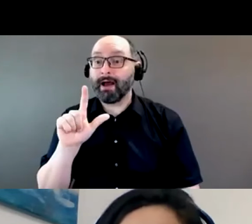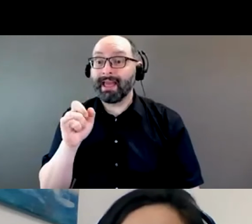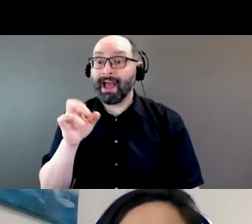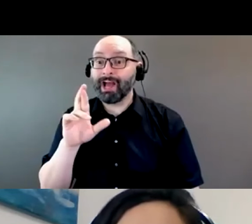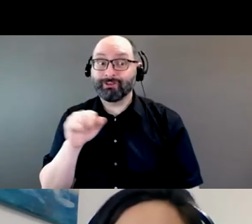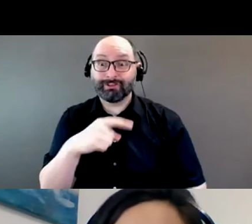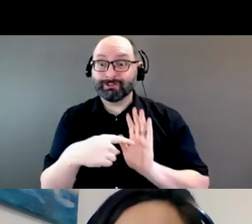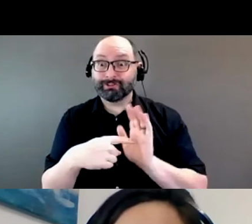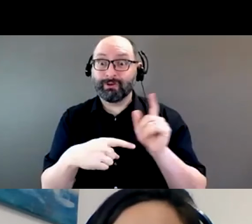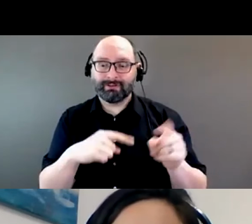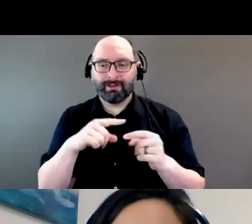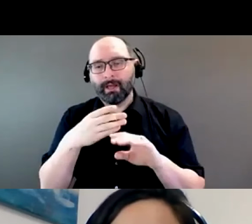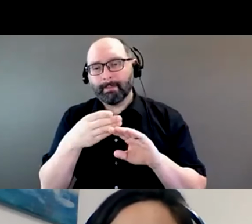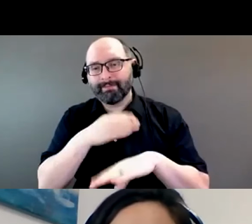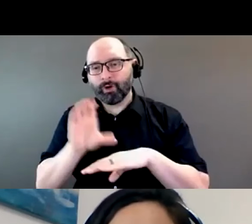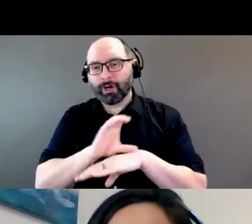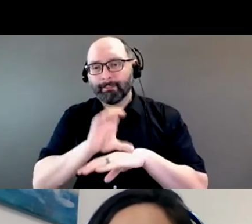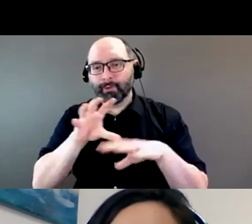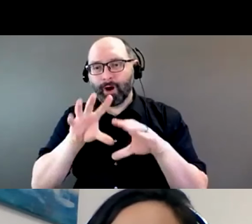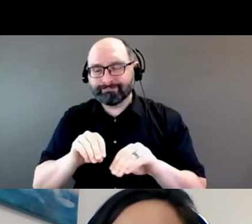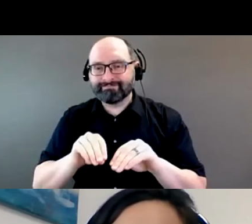before her computer cut out.